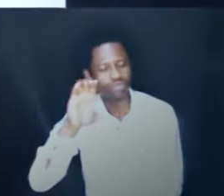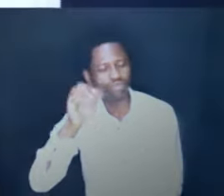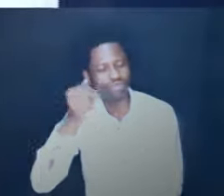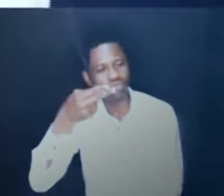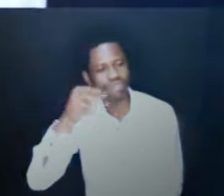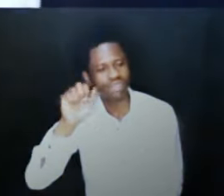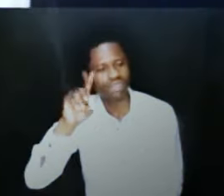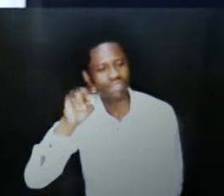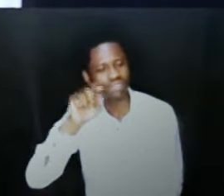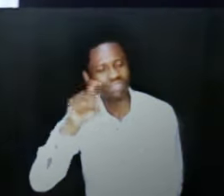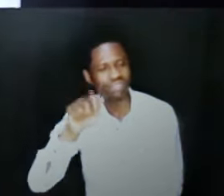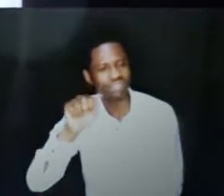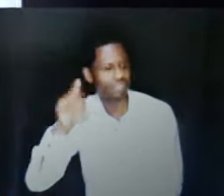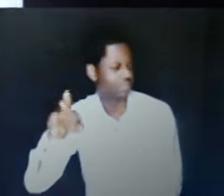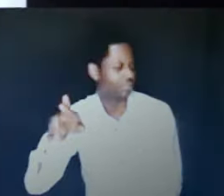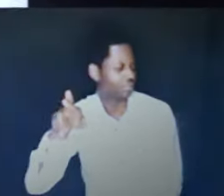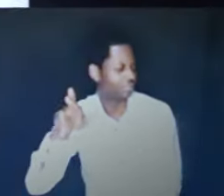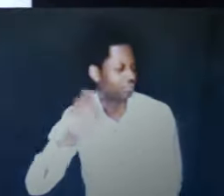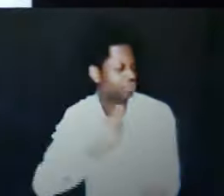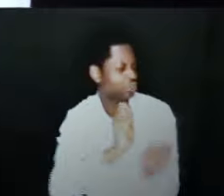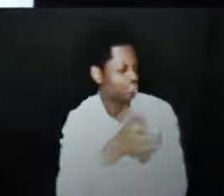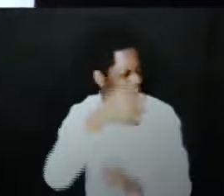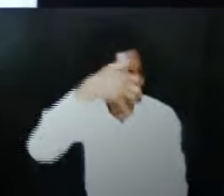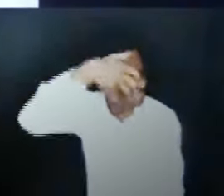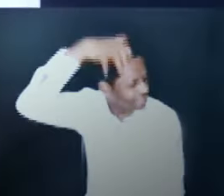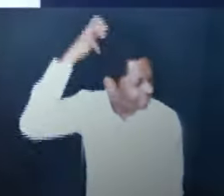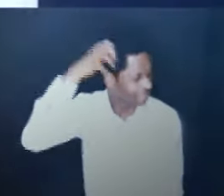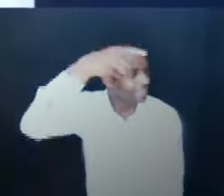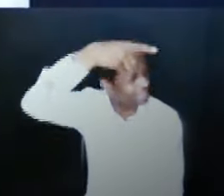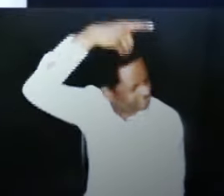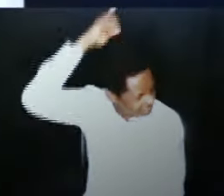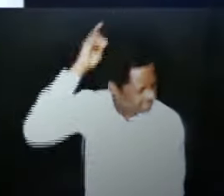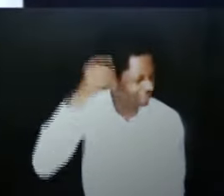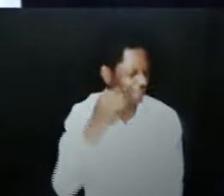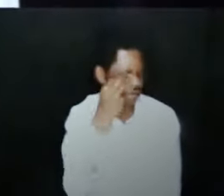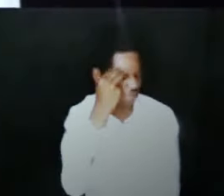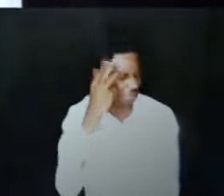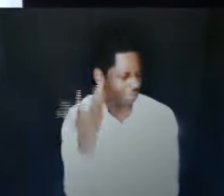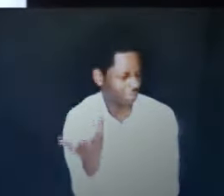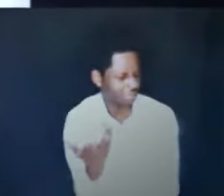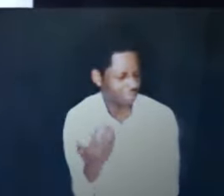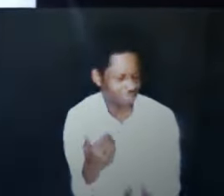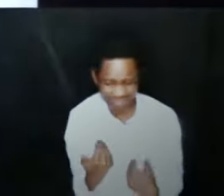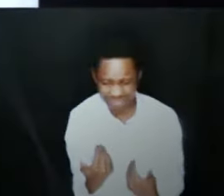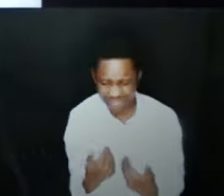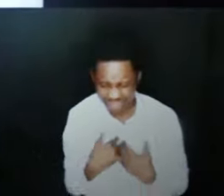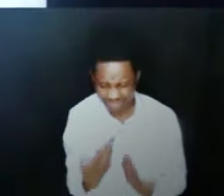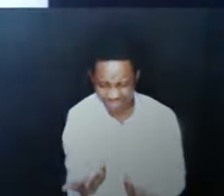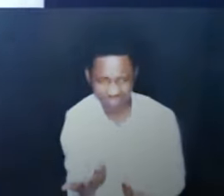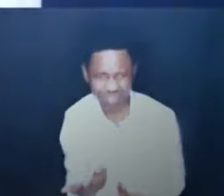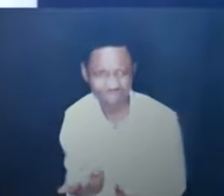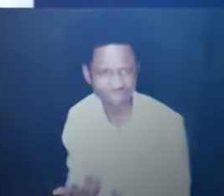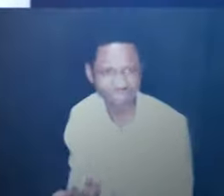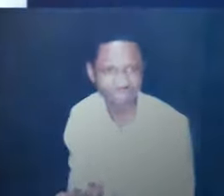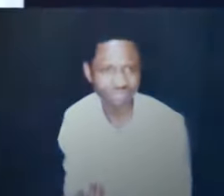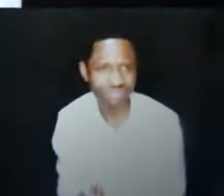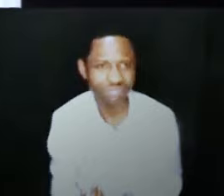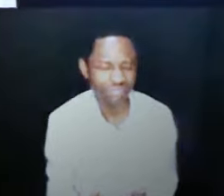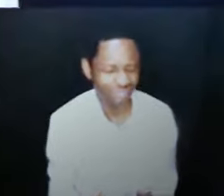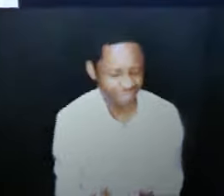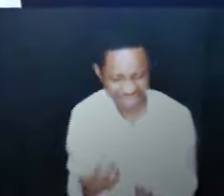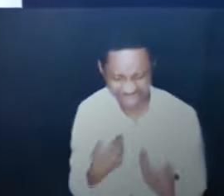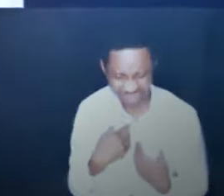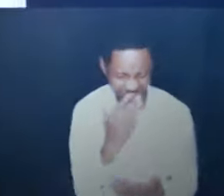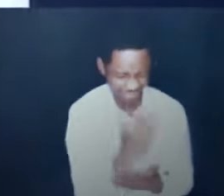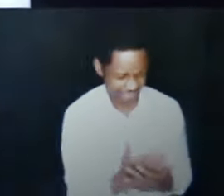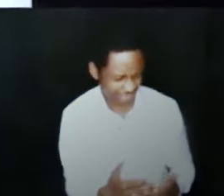distance from home can make him change his mind. There are certain Christians, when they are in Ghana, hallelujah, when they get to America, it's a